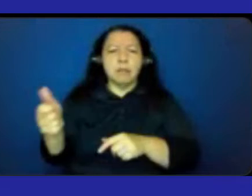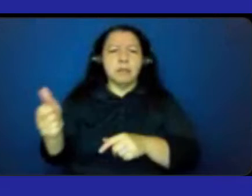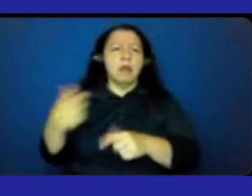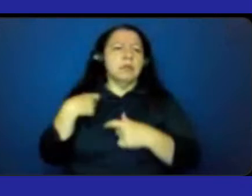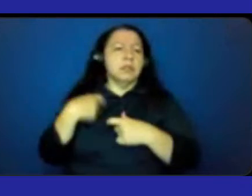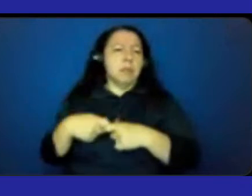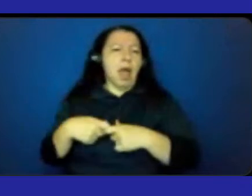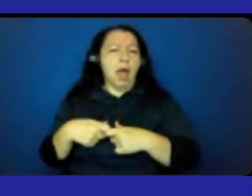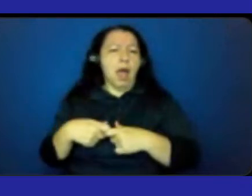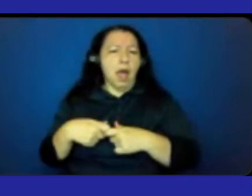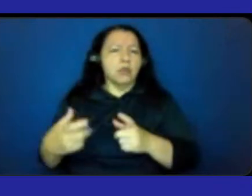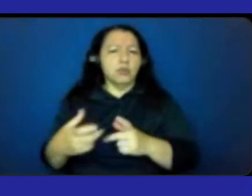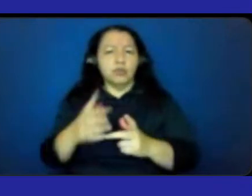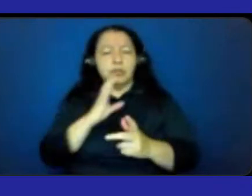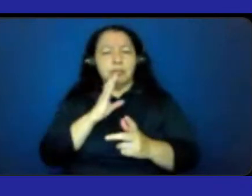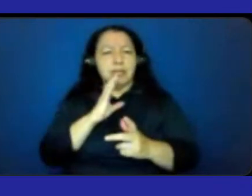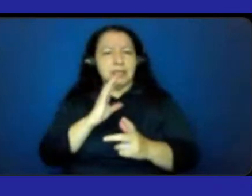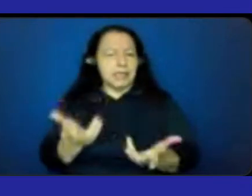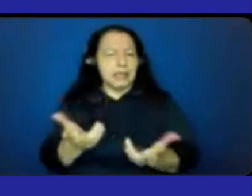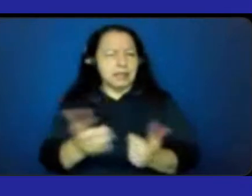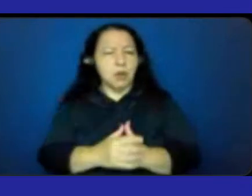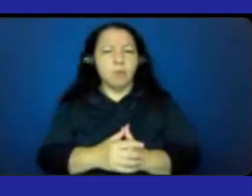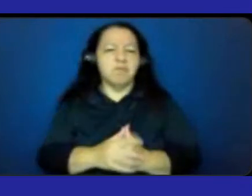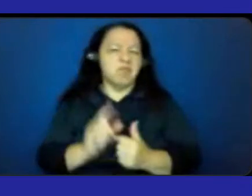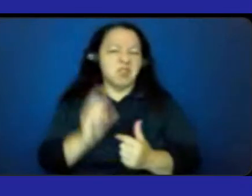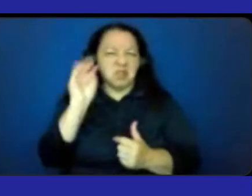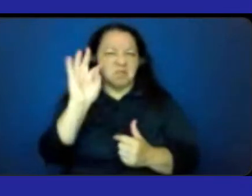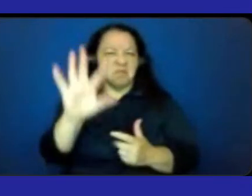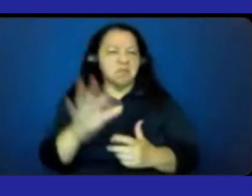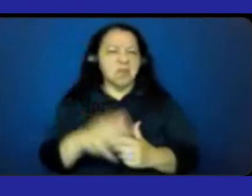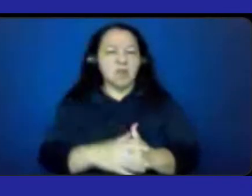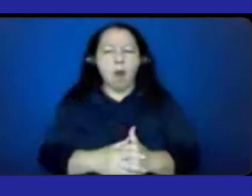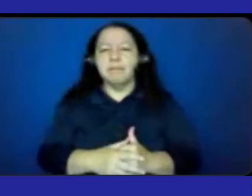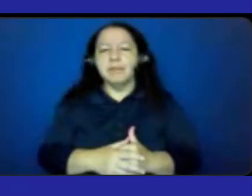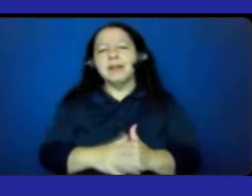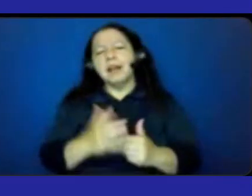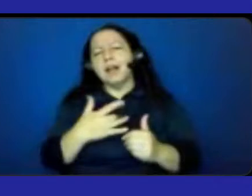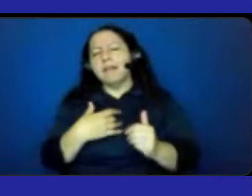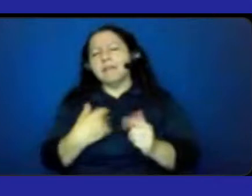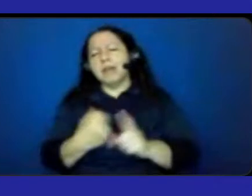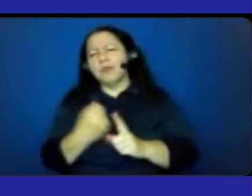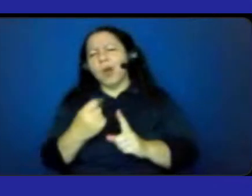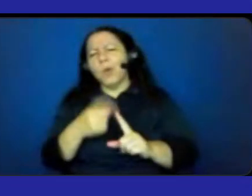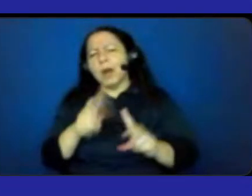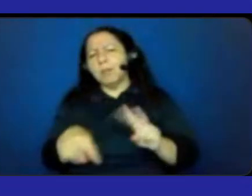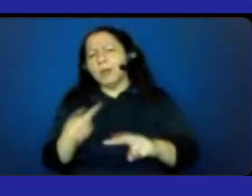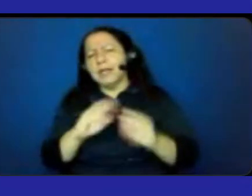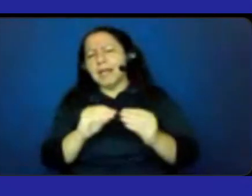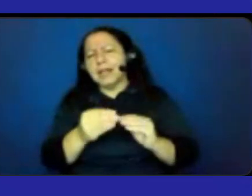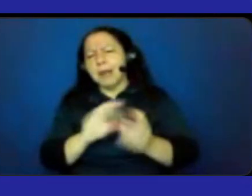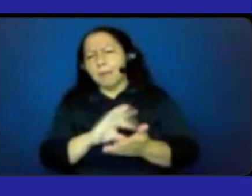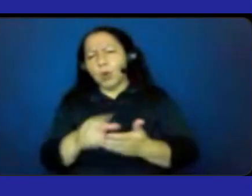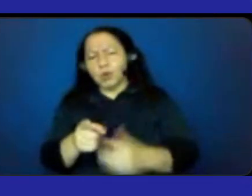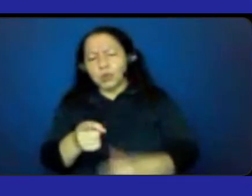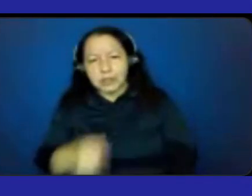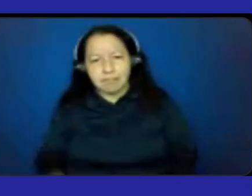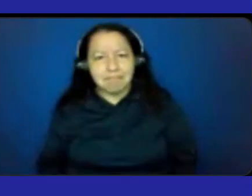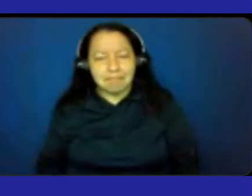speaking. So just a thought, but it just kind of struck me when I look at the numbers.